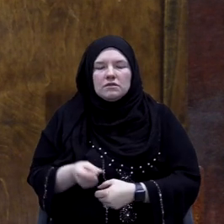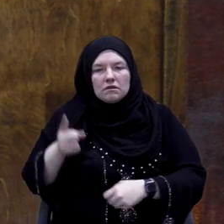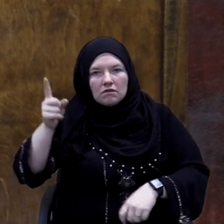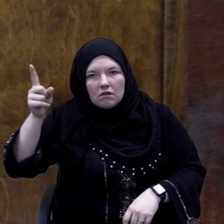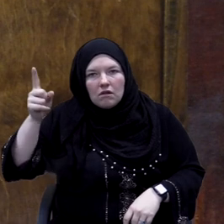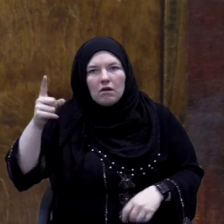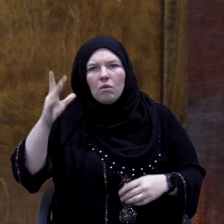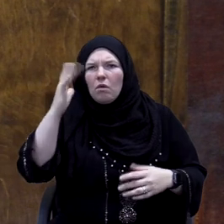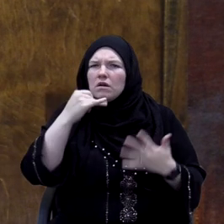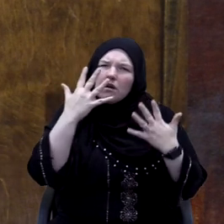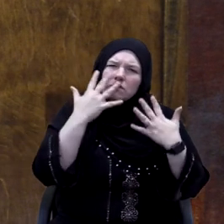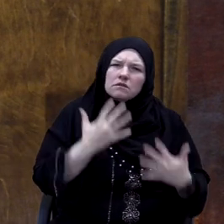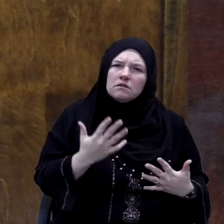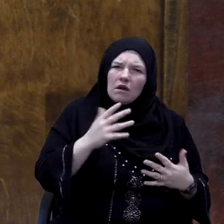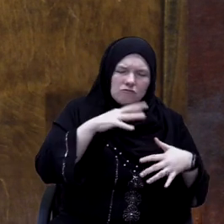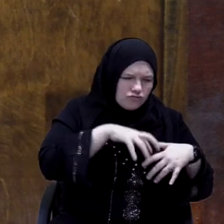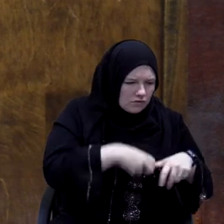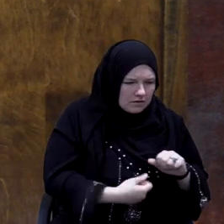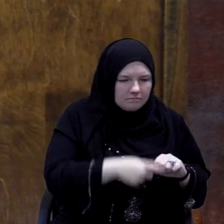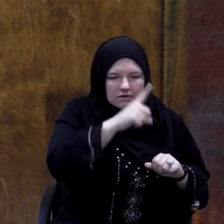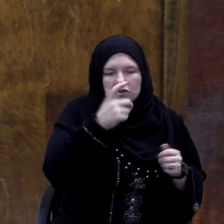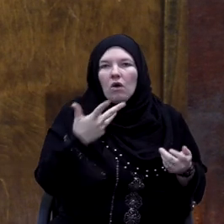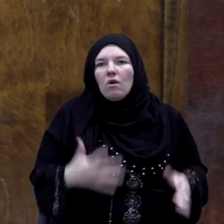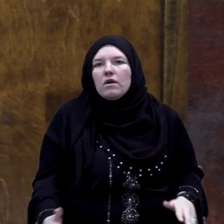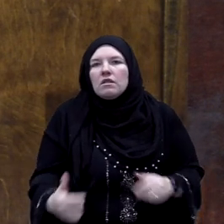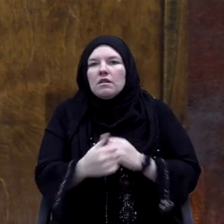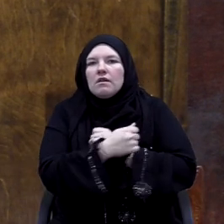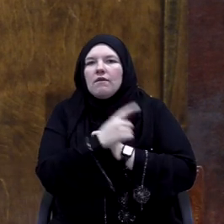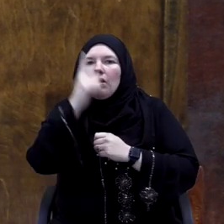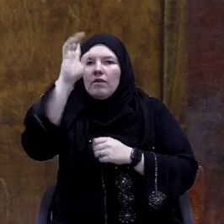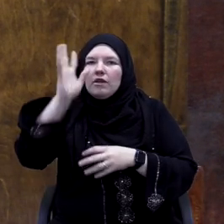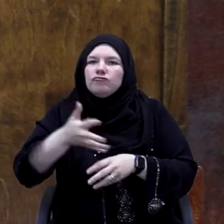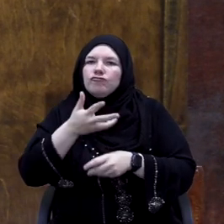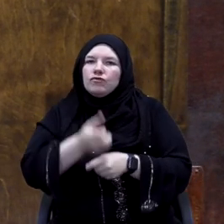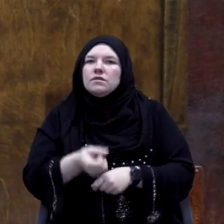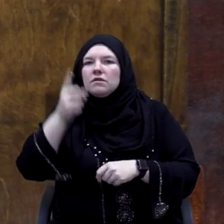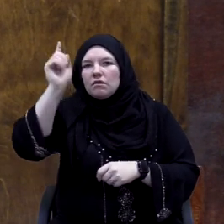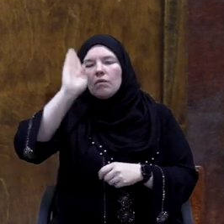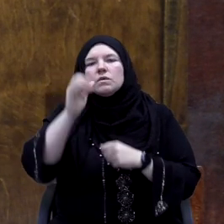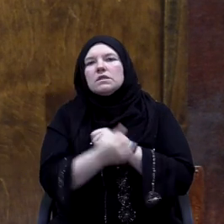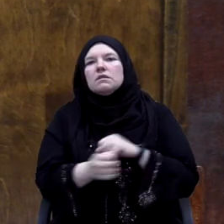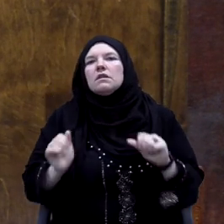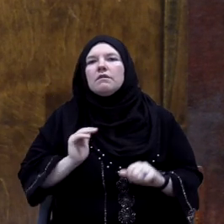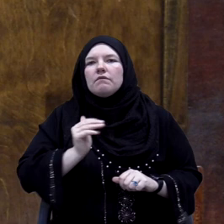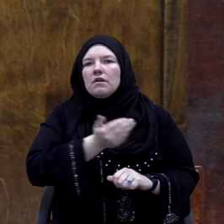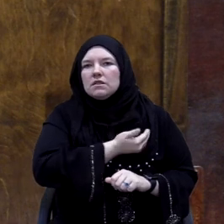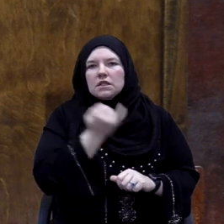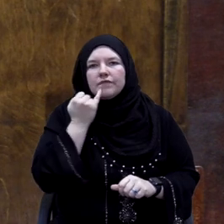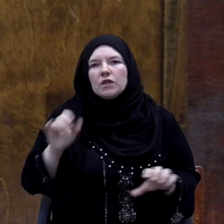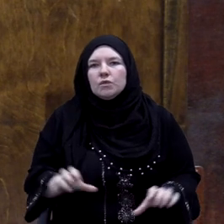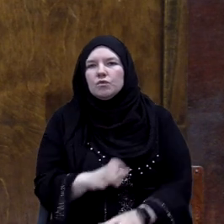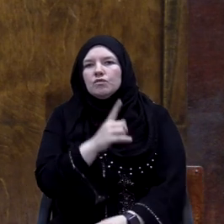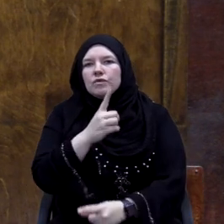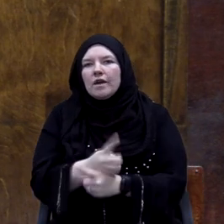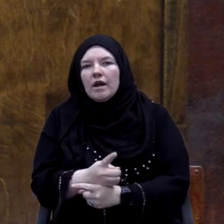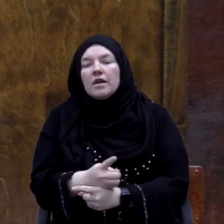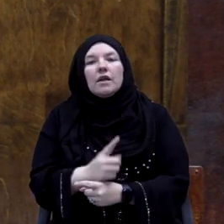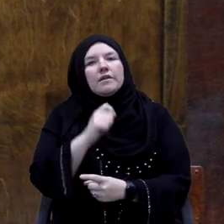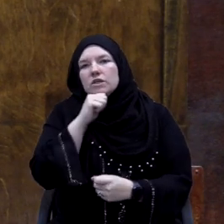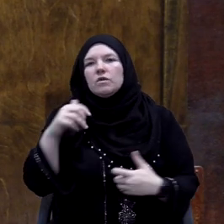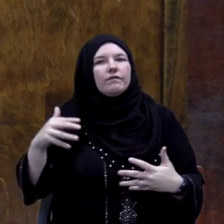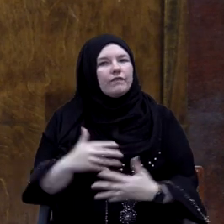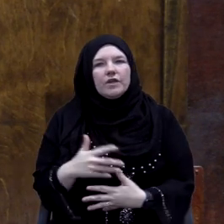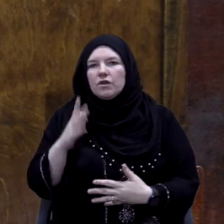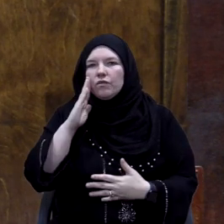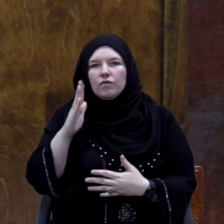don't they grieve? Because they love Allah and they trust Allah to deliver them. So they do not fear for what